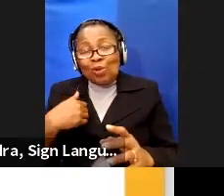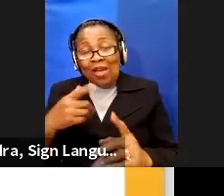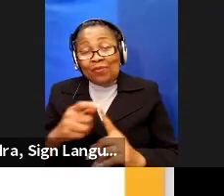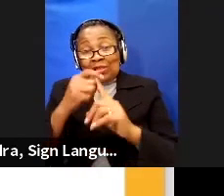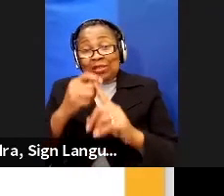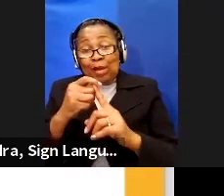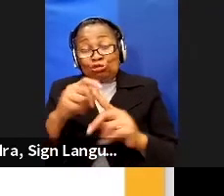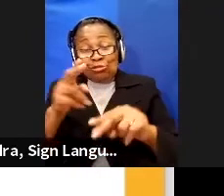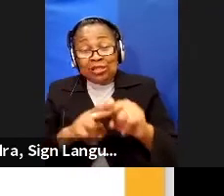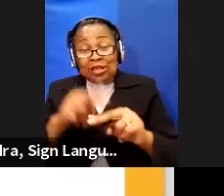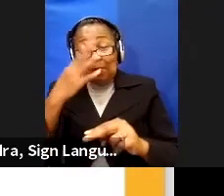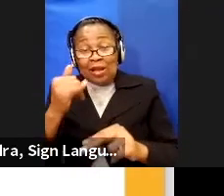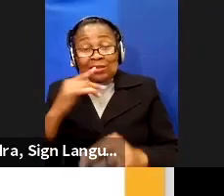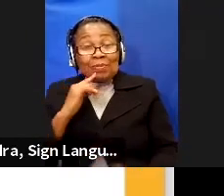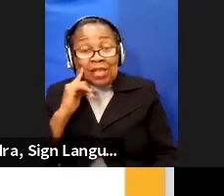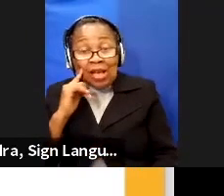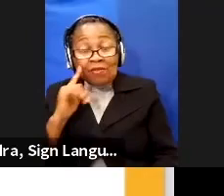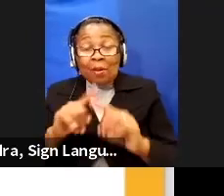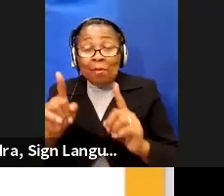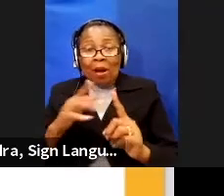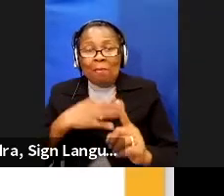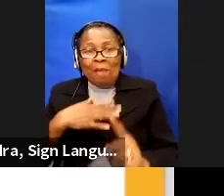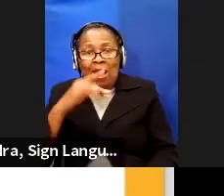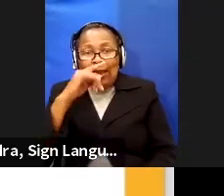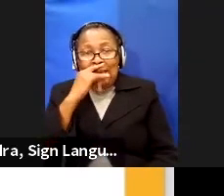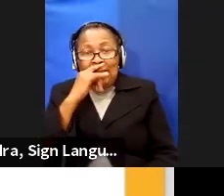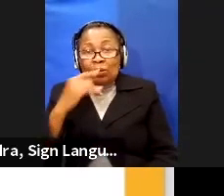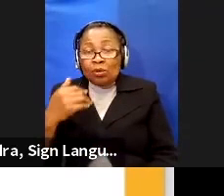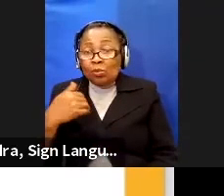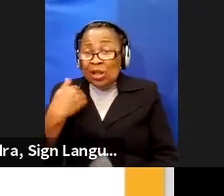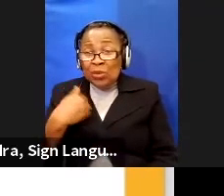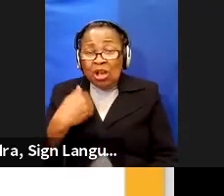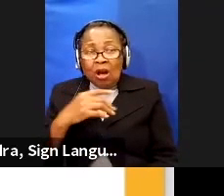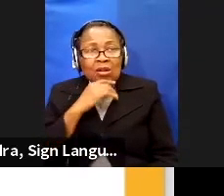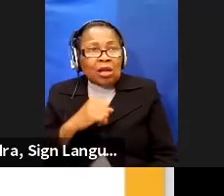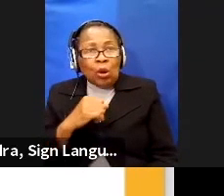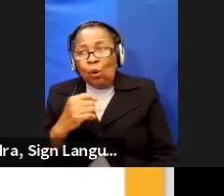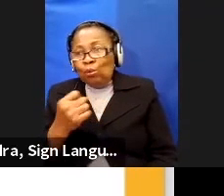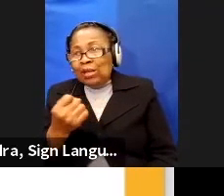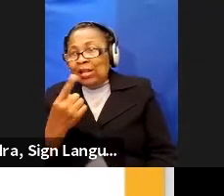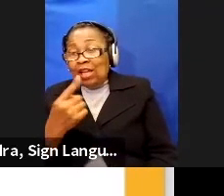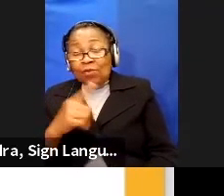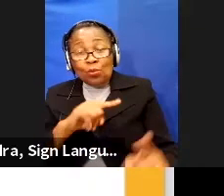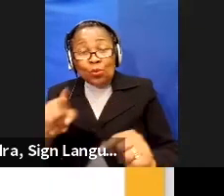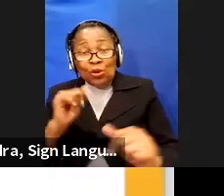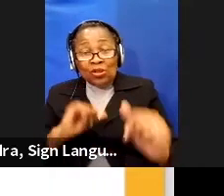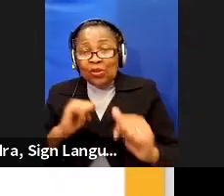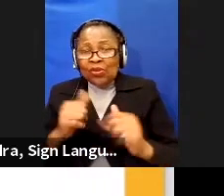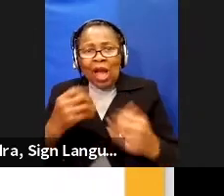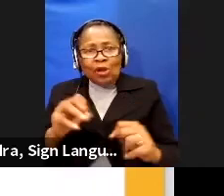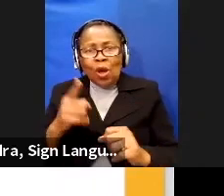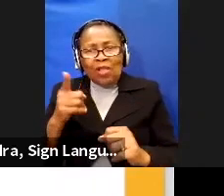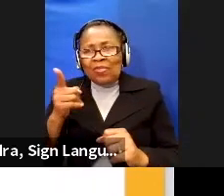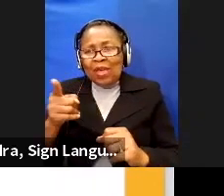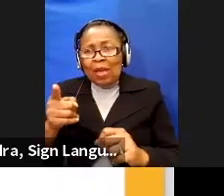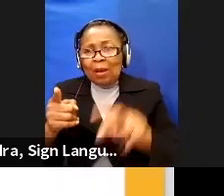then my kid, you know, when they were young, like 11 or, you know, or younger, when we were going to theater, I don't want them sitting, you know,